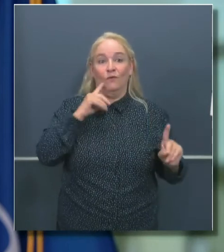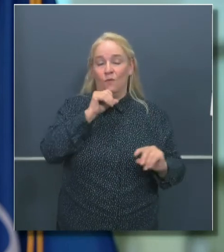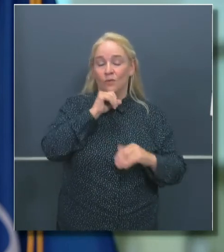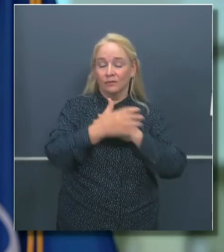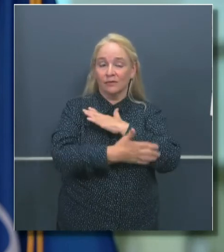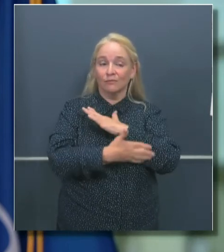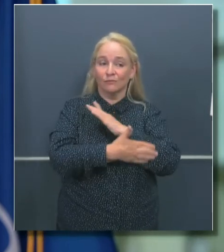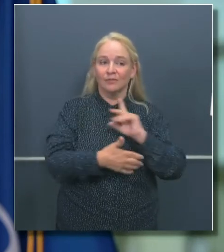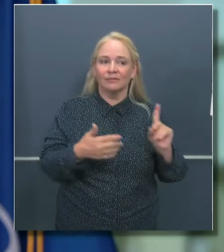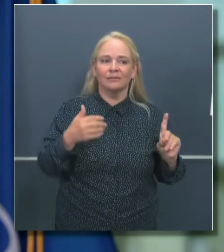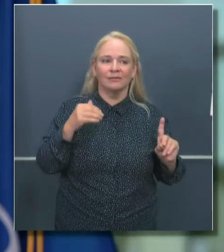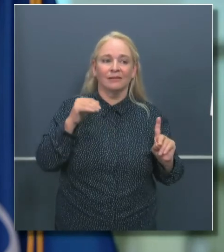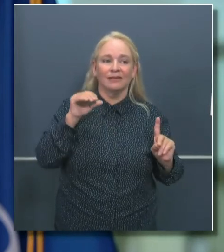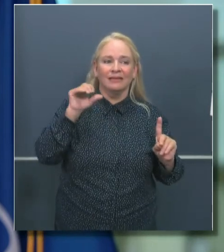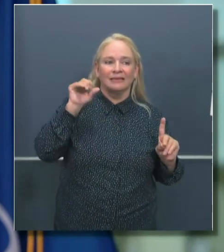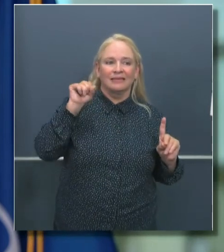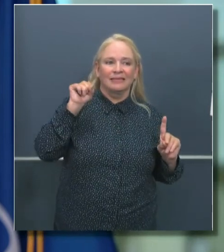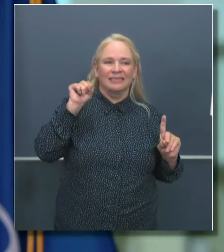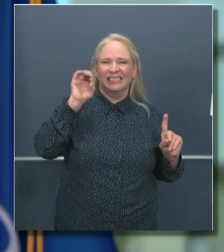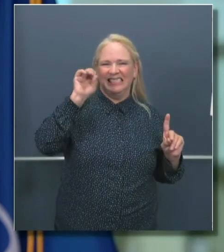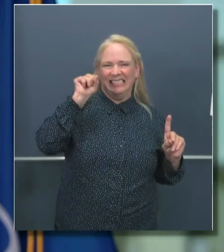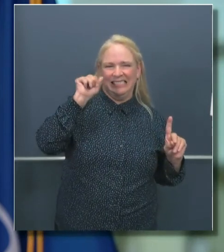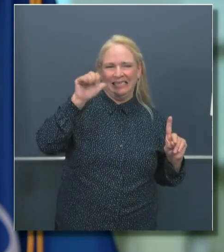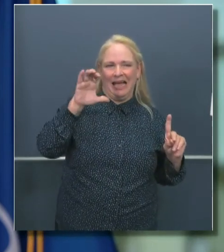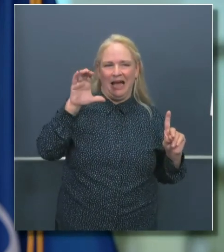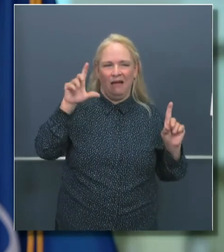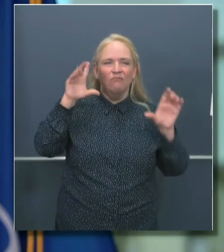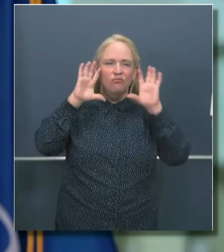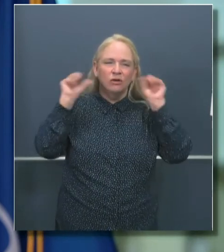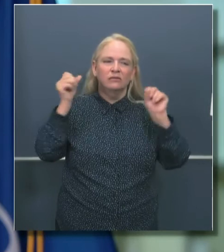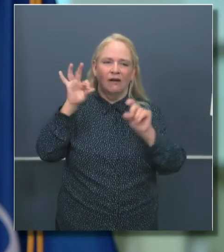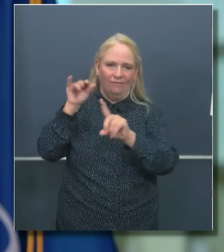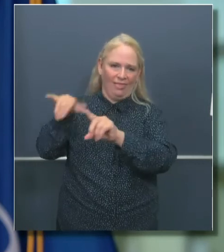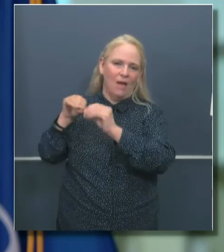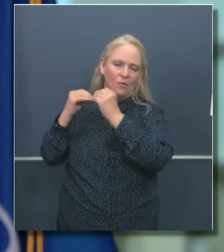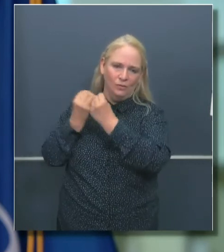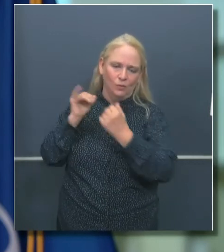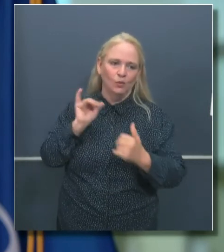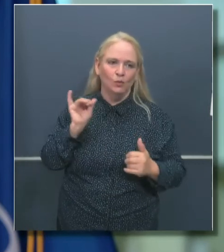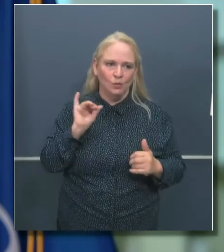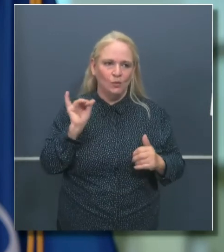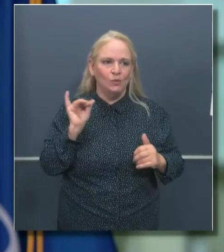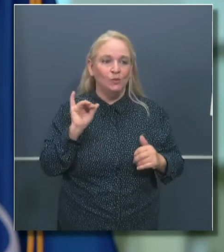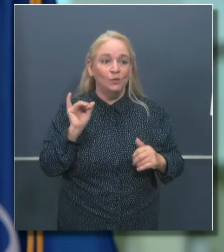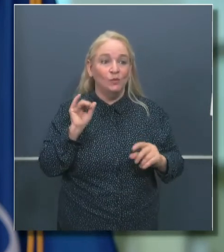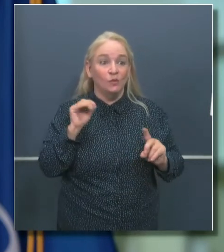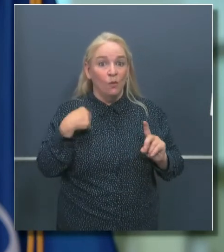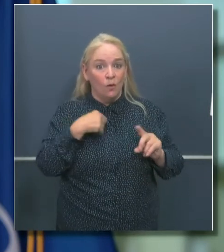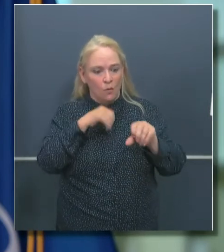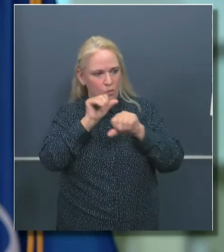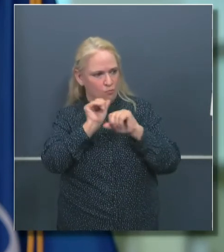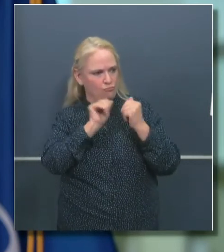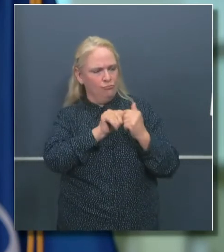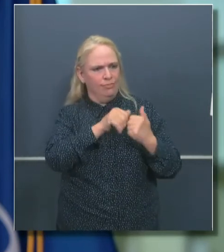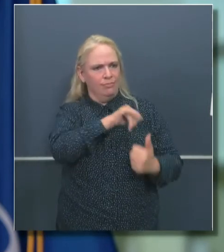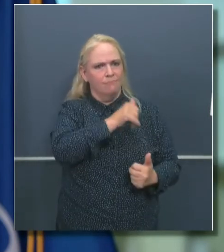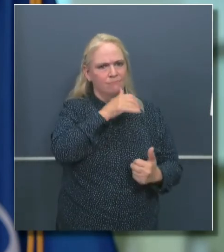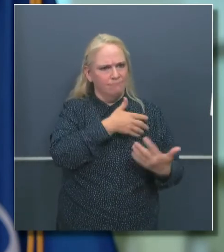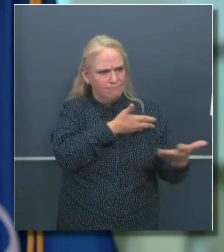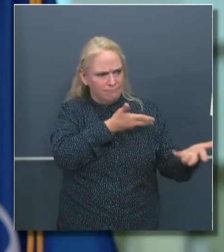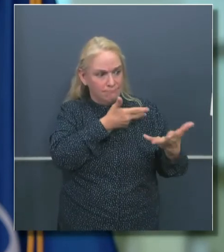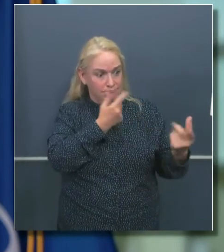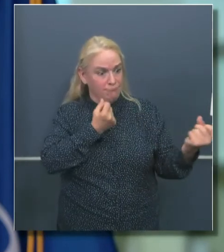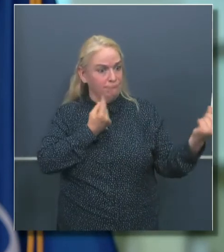the current president of CSAC and its director, Graham, to make sure that we are working together and that we're eye to eye in terms of